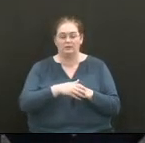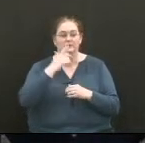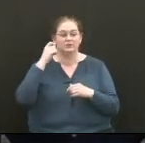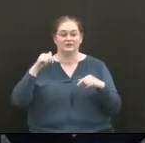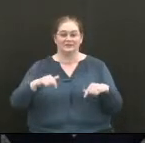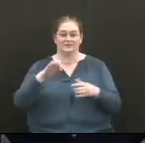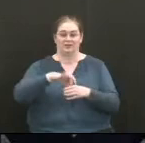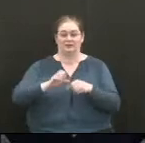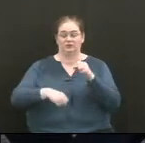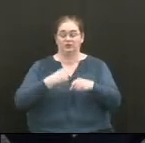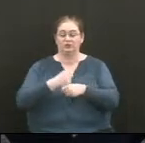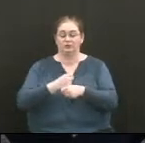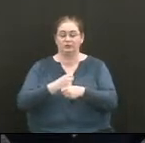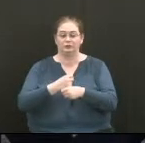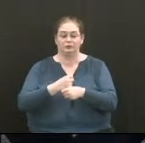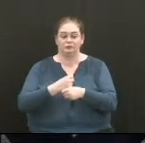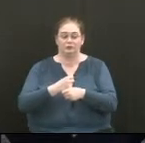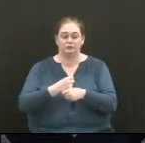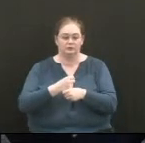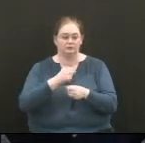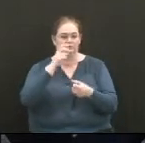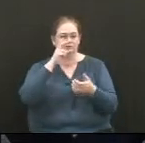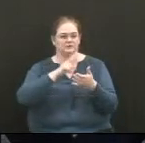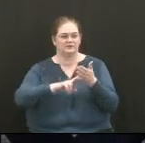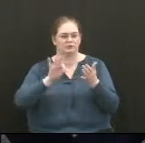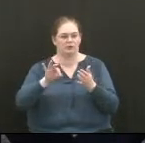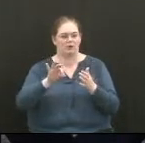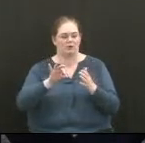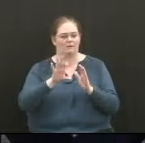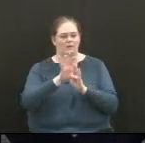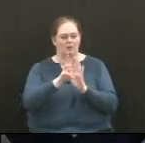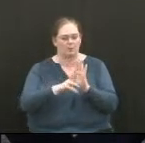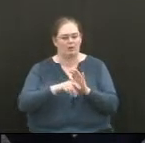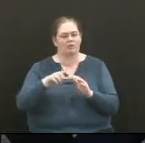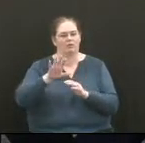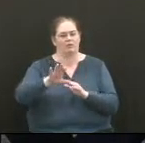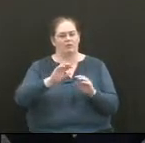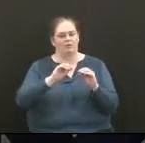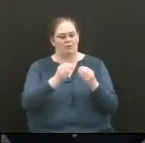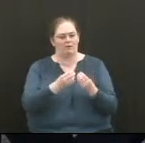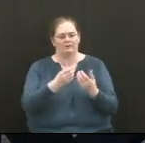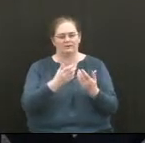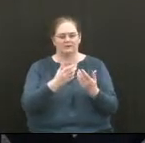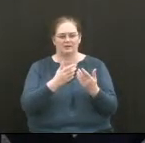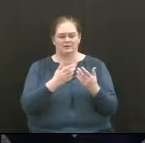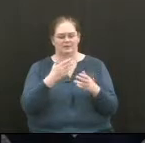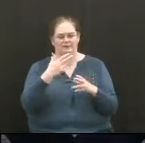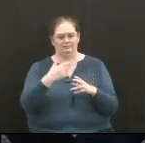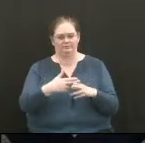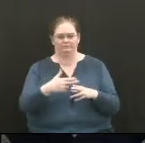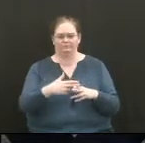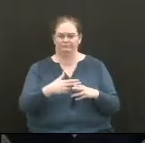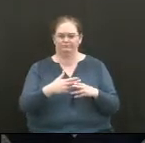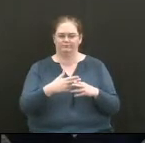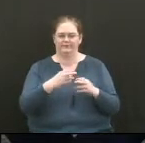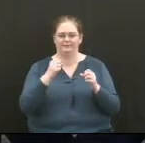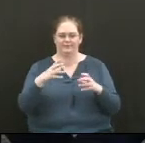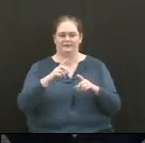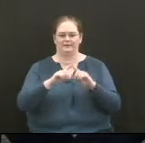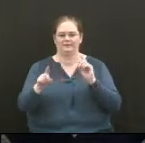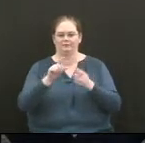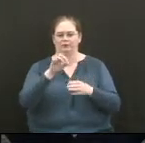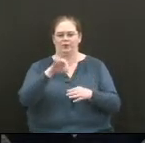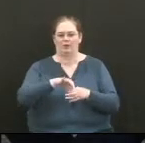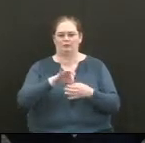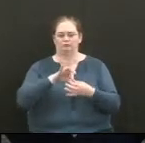is an election year, the Secretary of the Commonwealth and her office have been named in numerous election-related